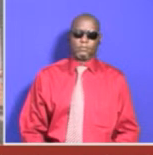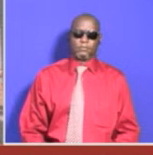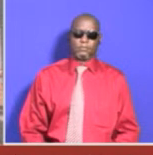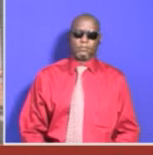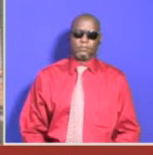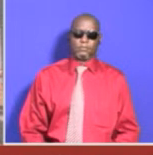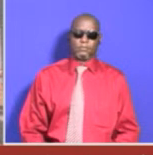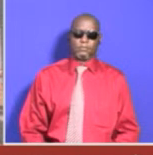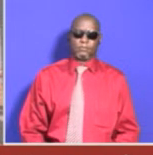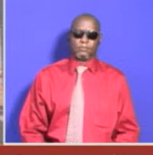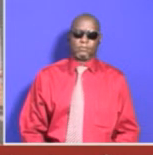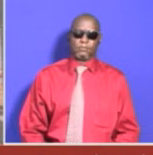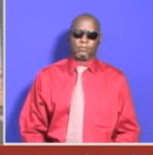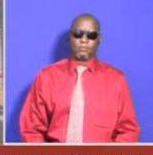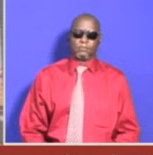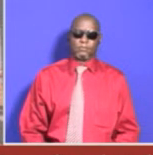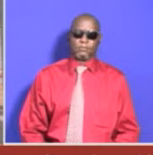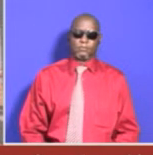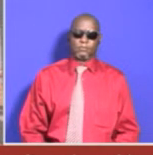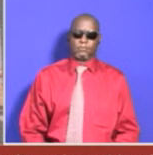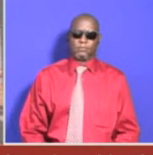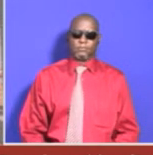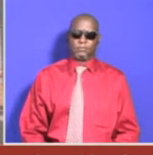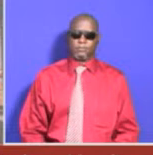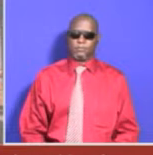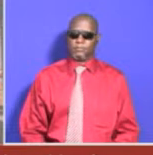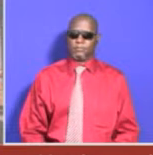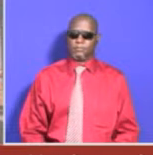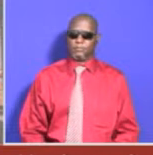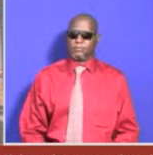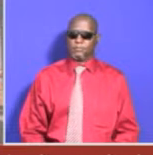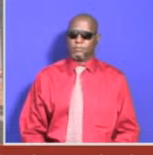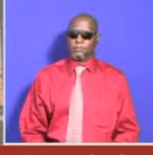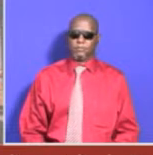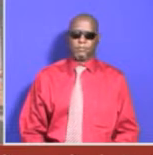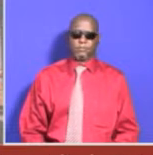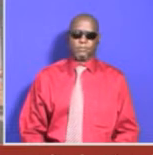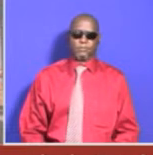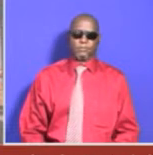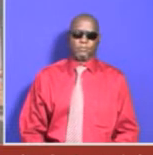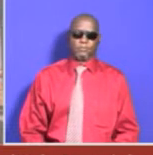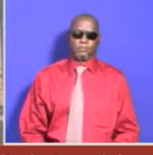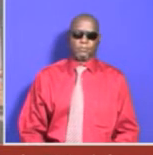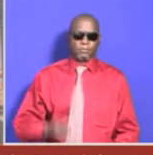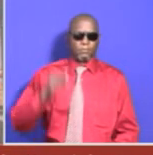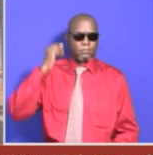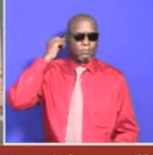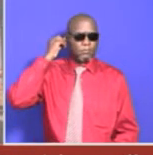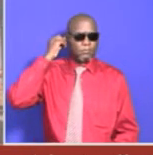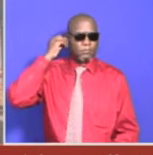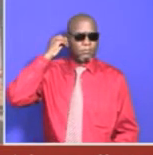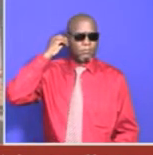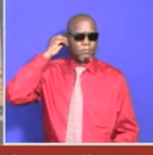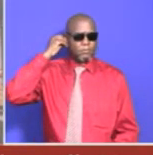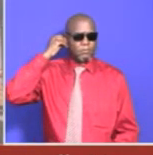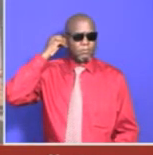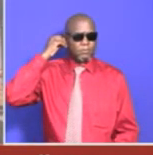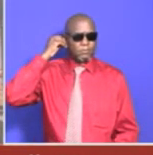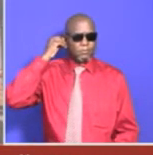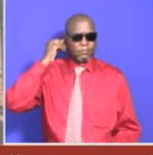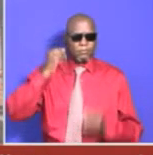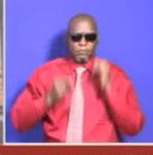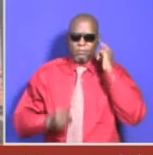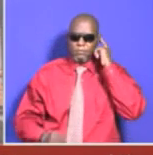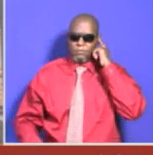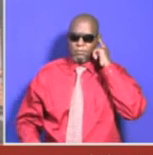delivery across the country. Speaking during the launch of the first rehabilitation center in the Nelius Wanjiru County, the CS emphasized the government